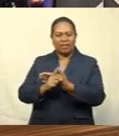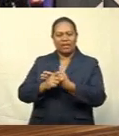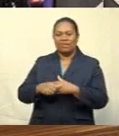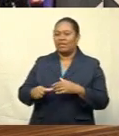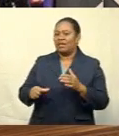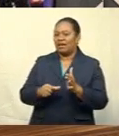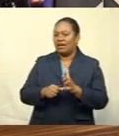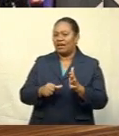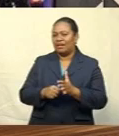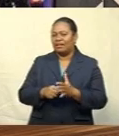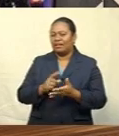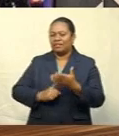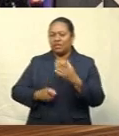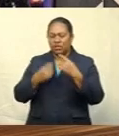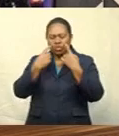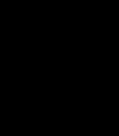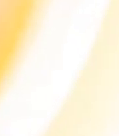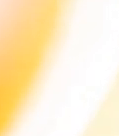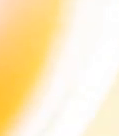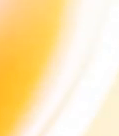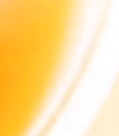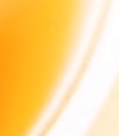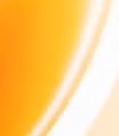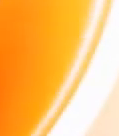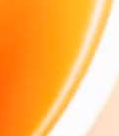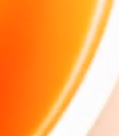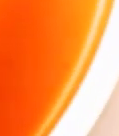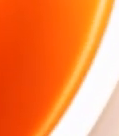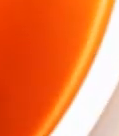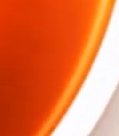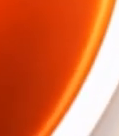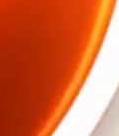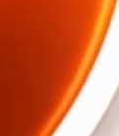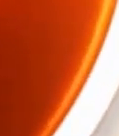uppercut on the ropes saw the bout stopped.